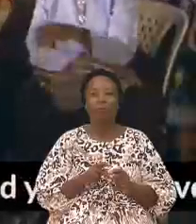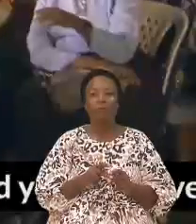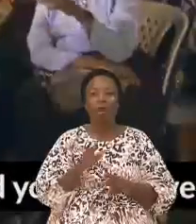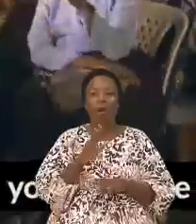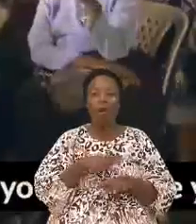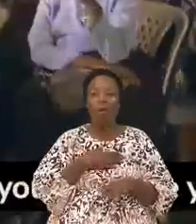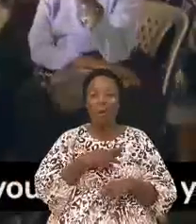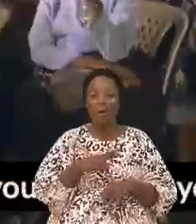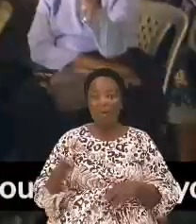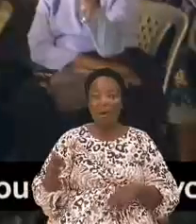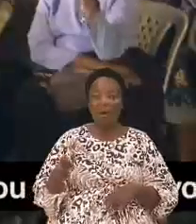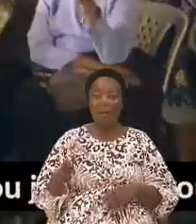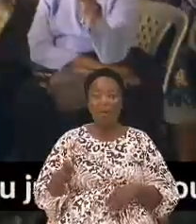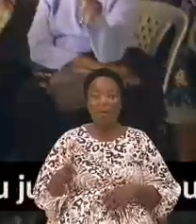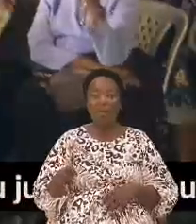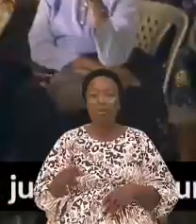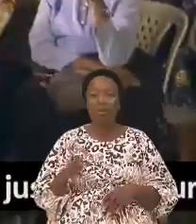Okay.